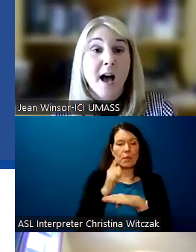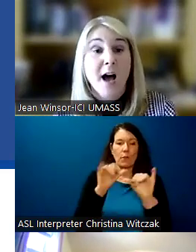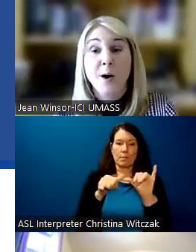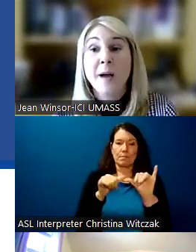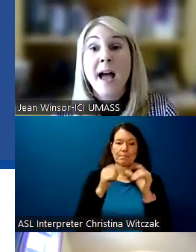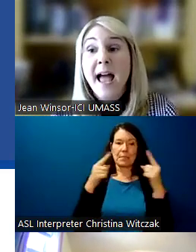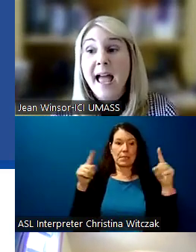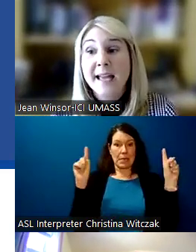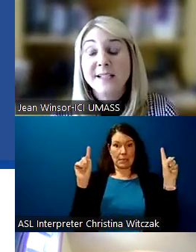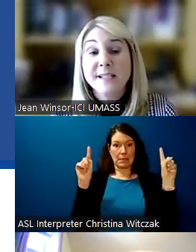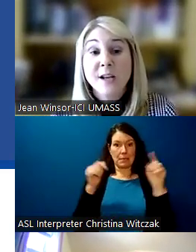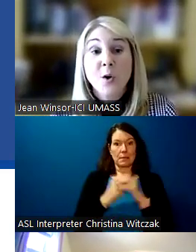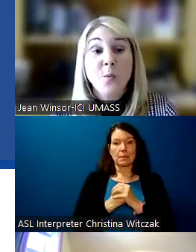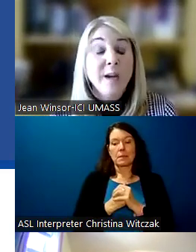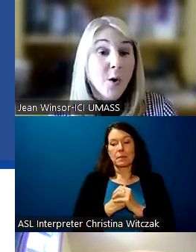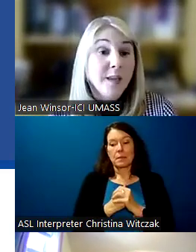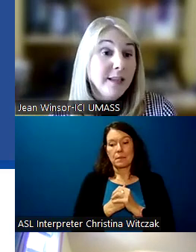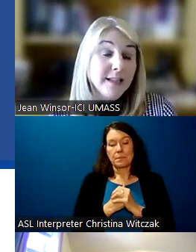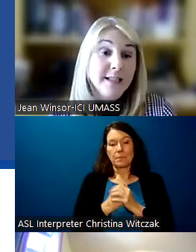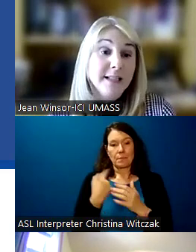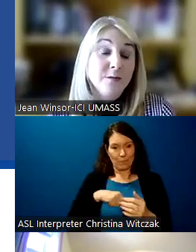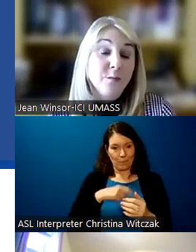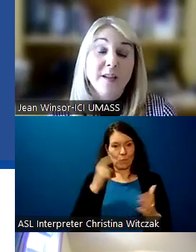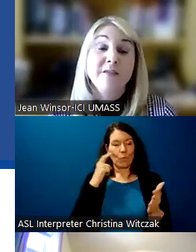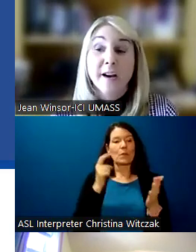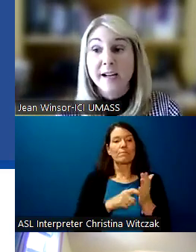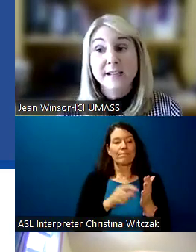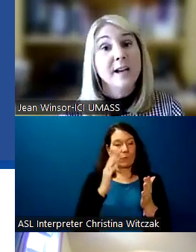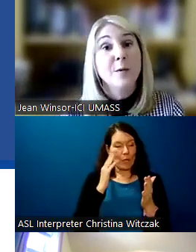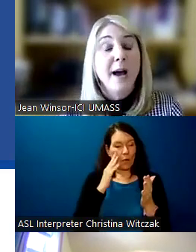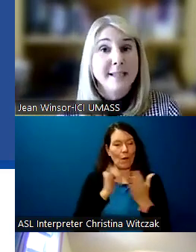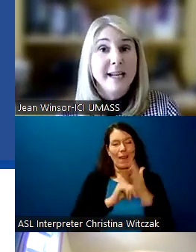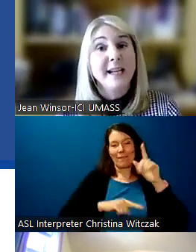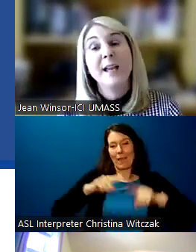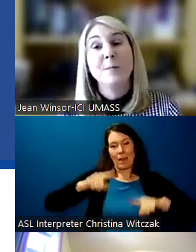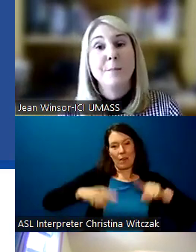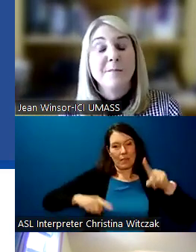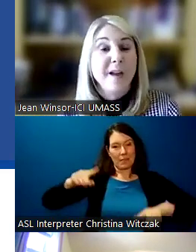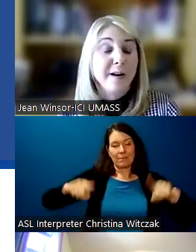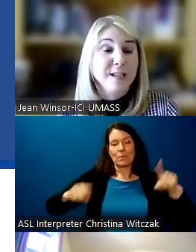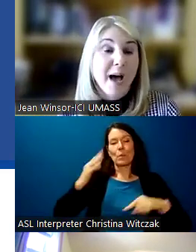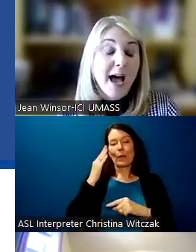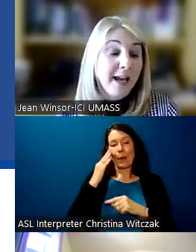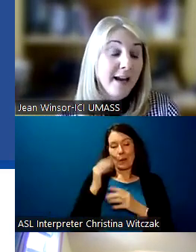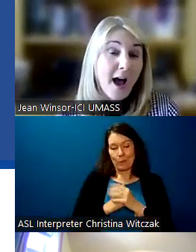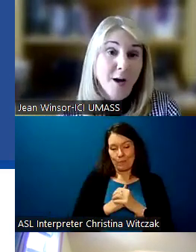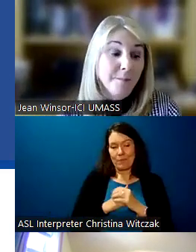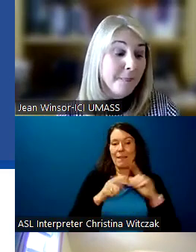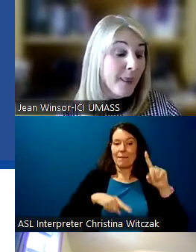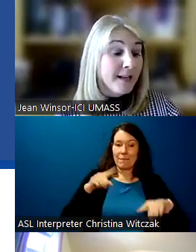success? And we know that this really varies by state. It varies